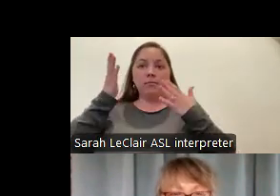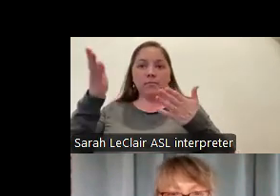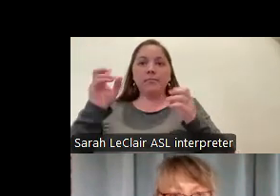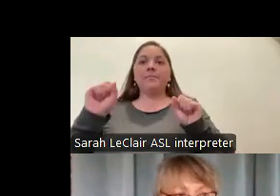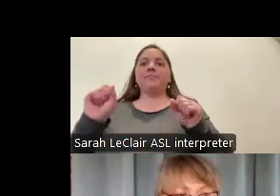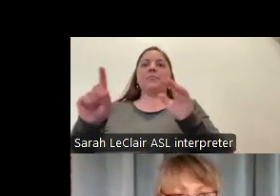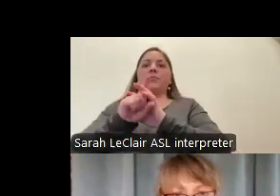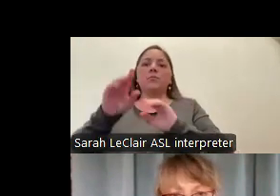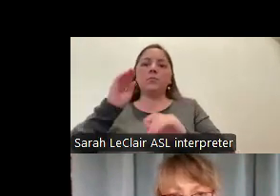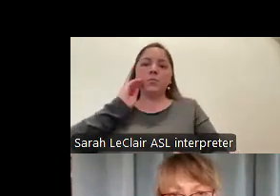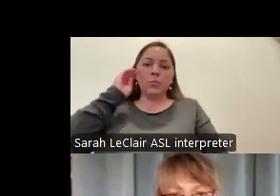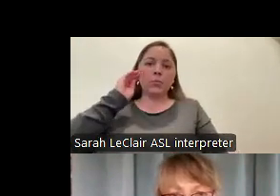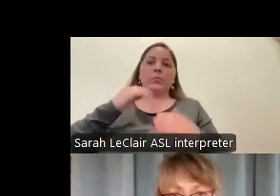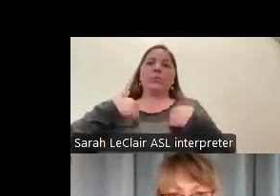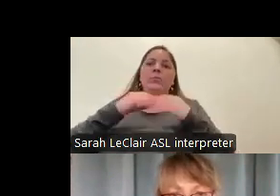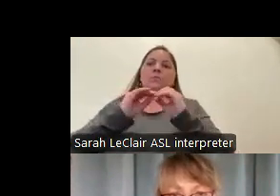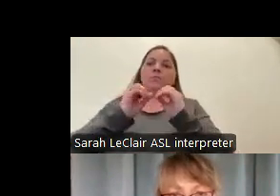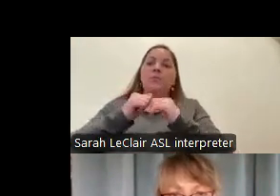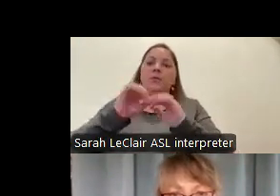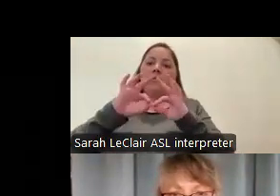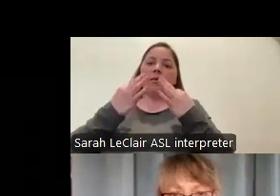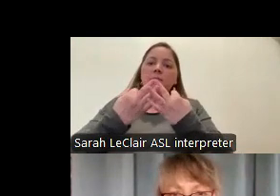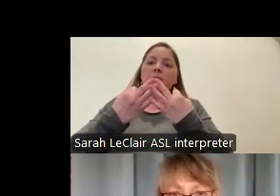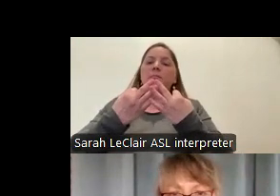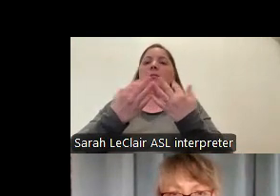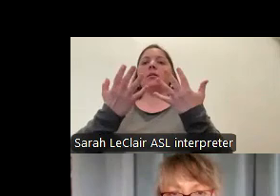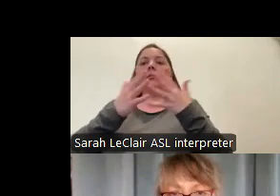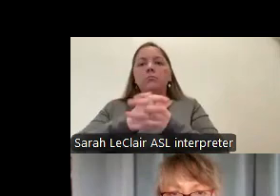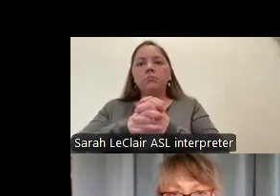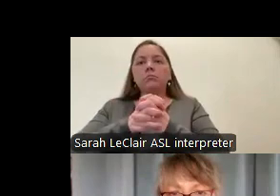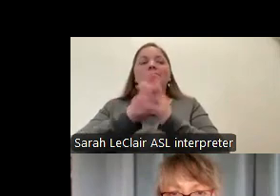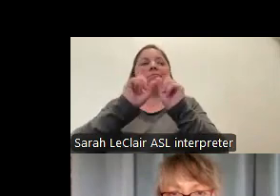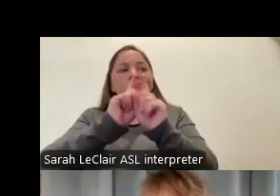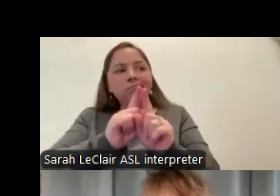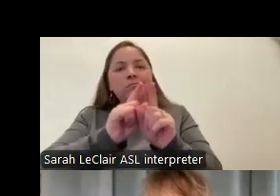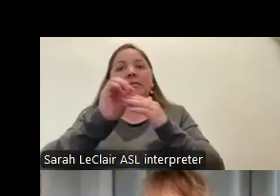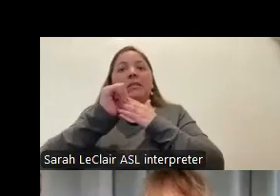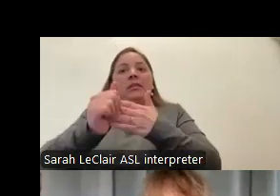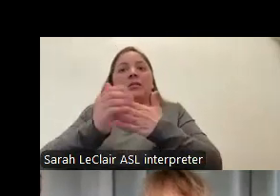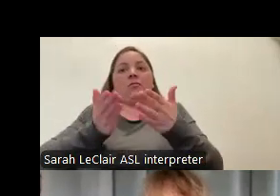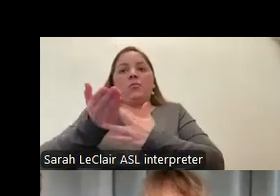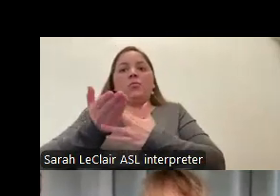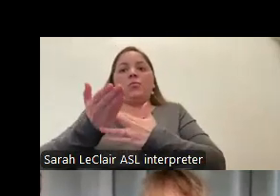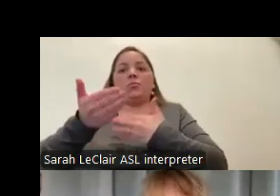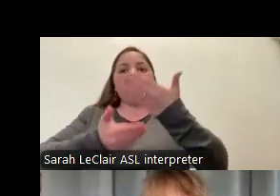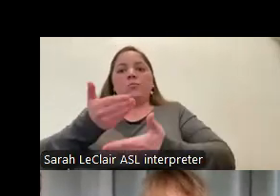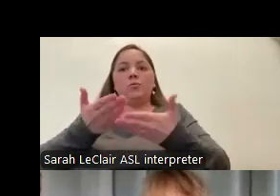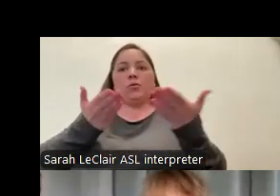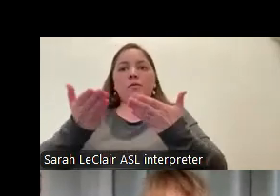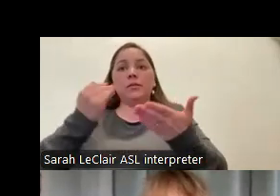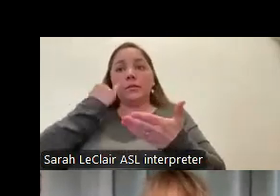a month to meet with the families to help take them by the hand with services, especially if they're new to special